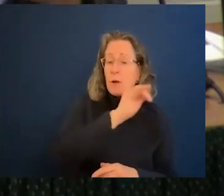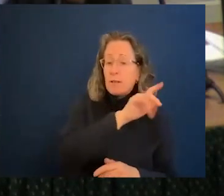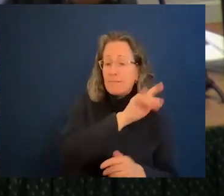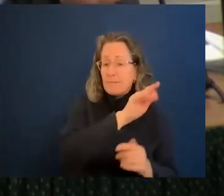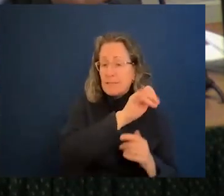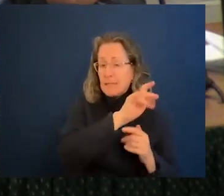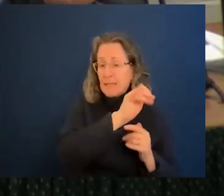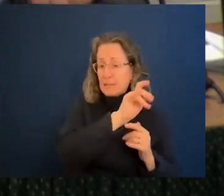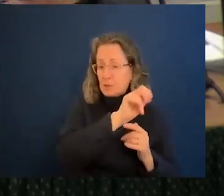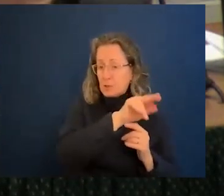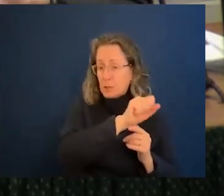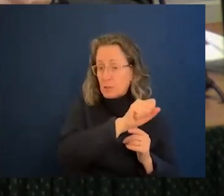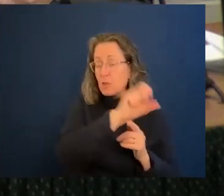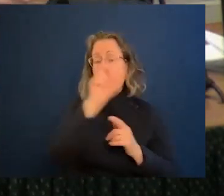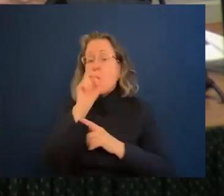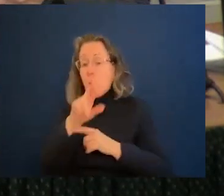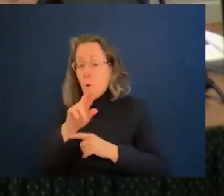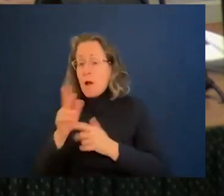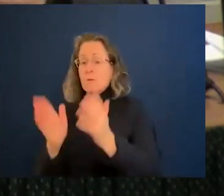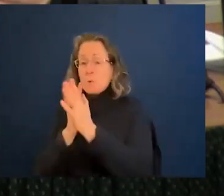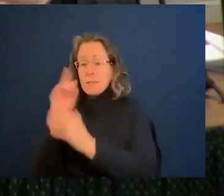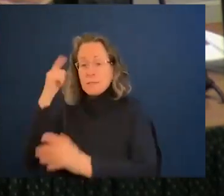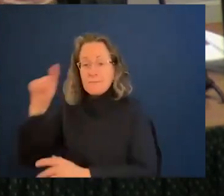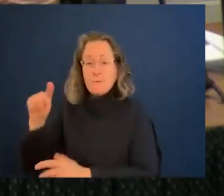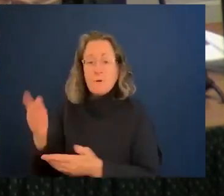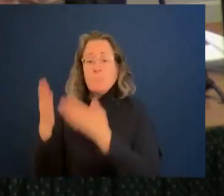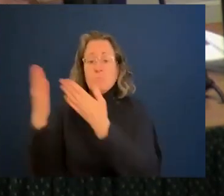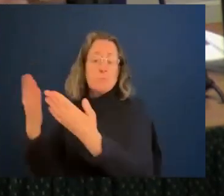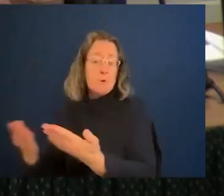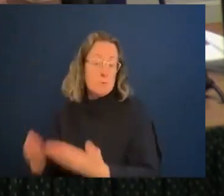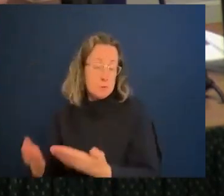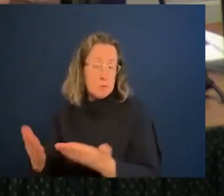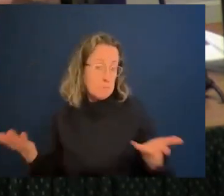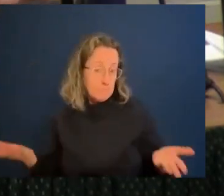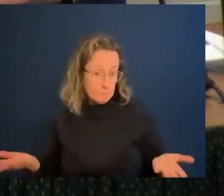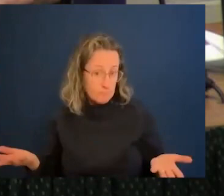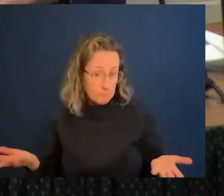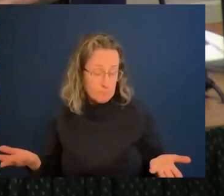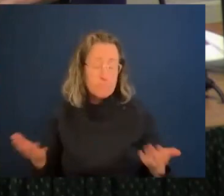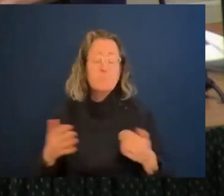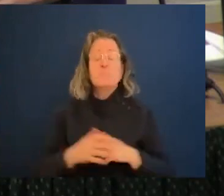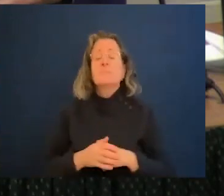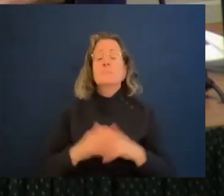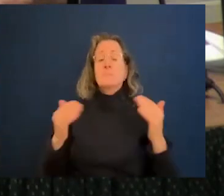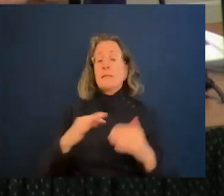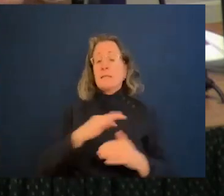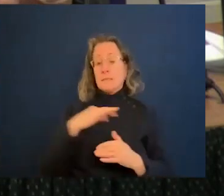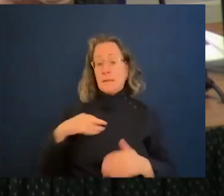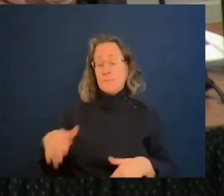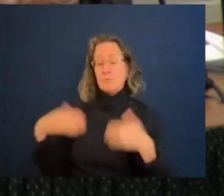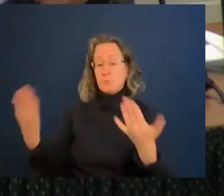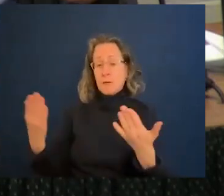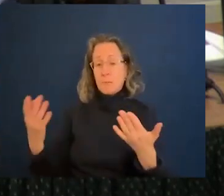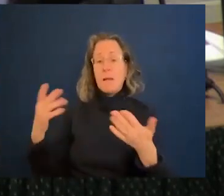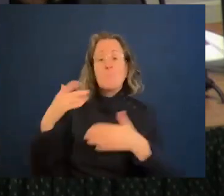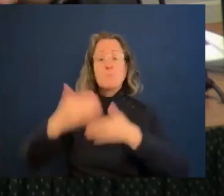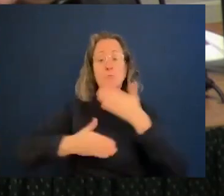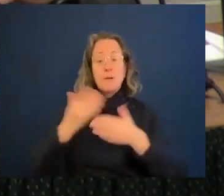to to move forward in a deliberate way staff recommend a four-step process